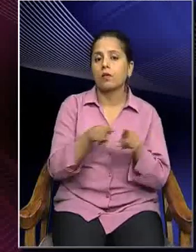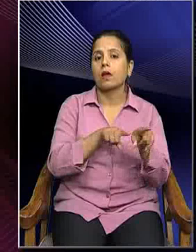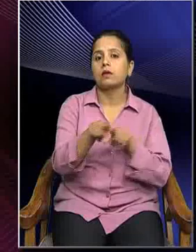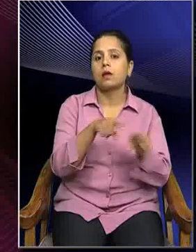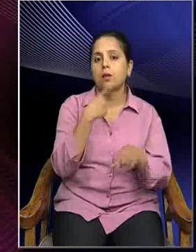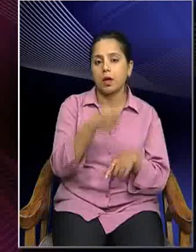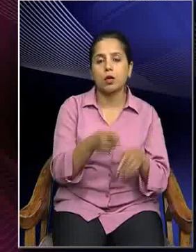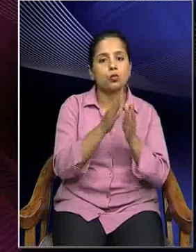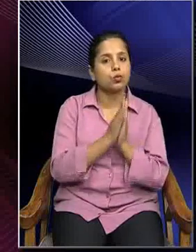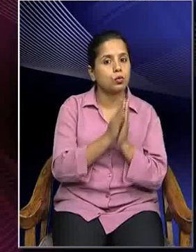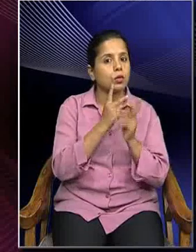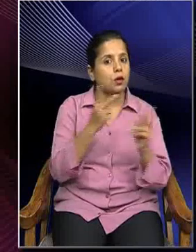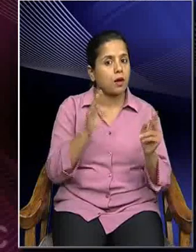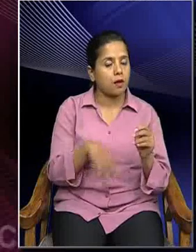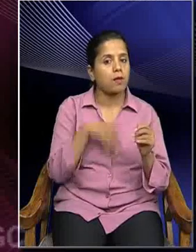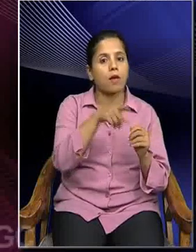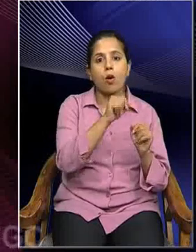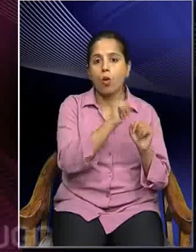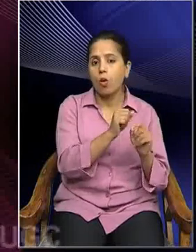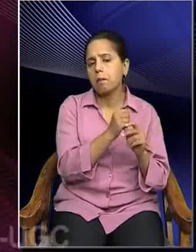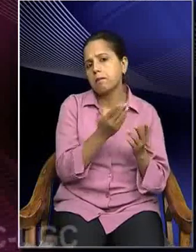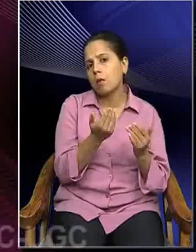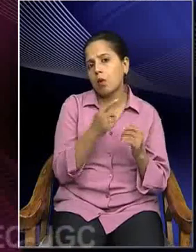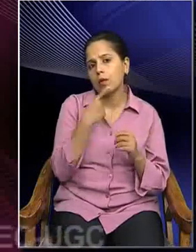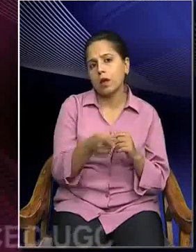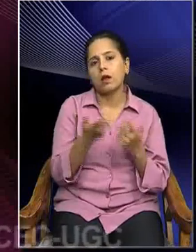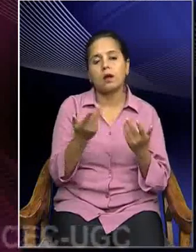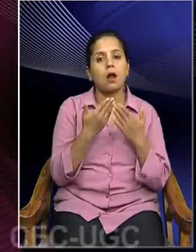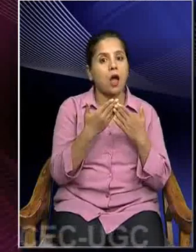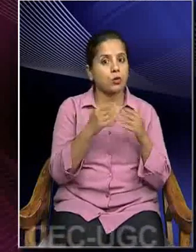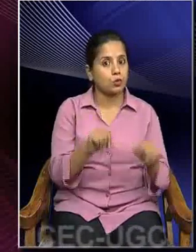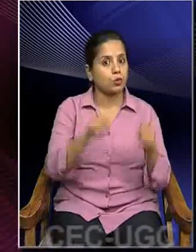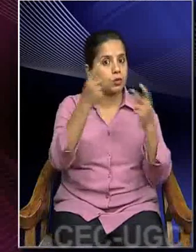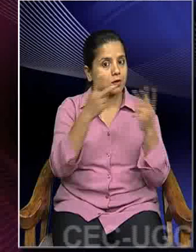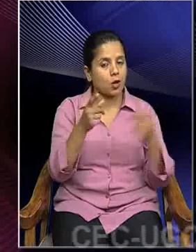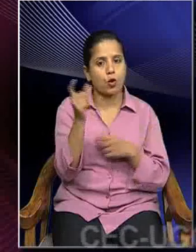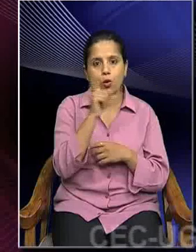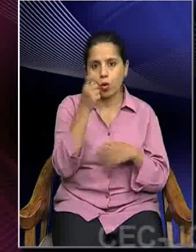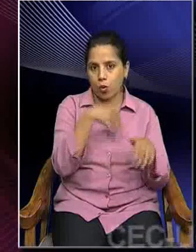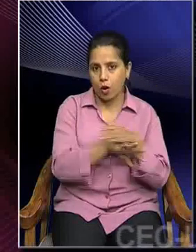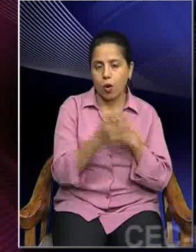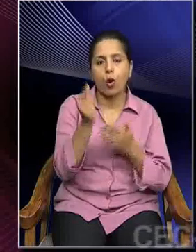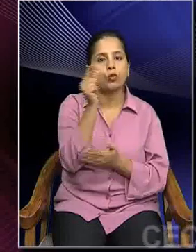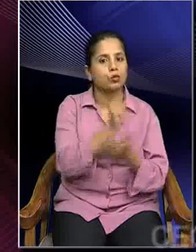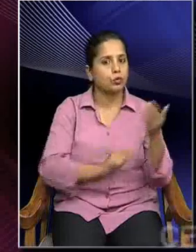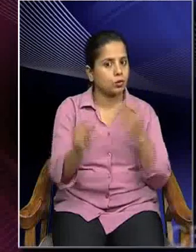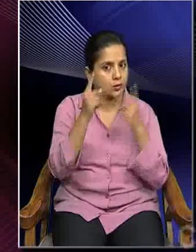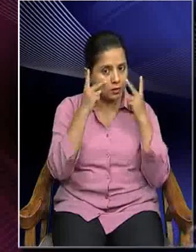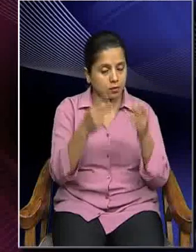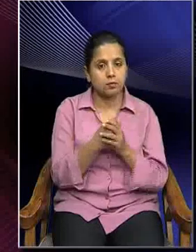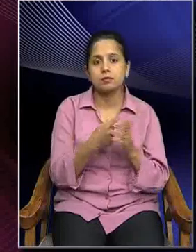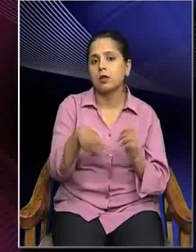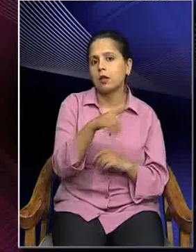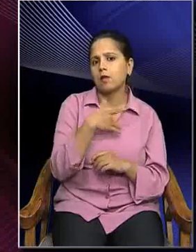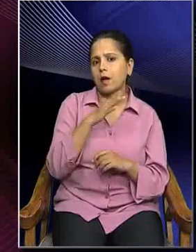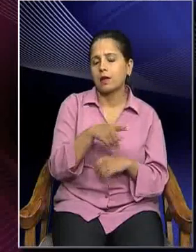of rituals in secular domain would be the graduation ceremony in colleges or university. It is kind of